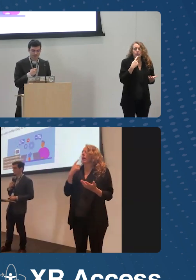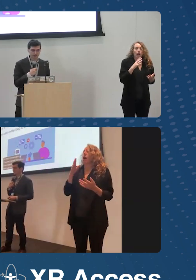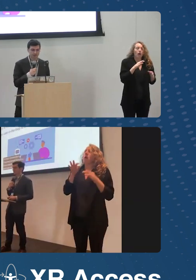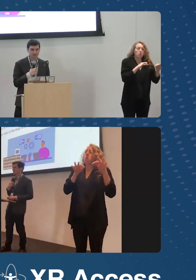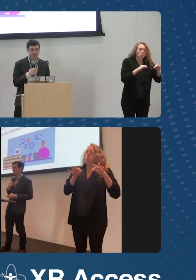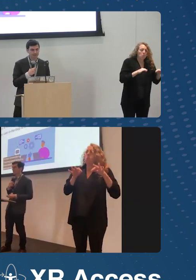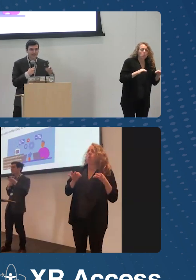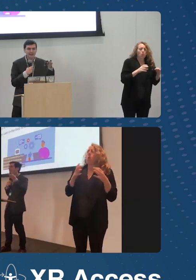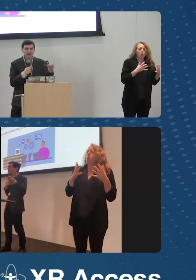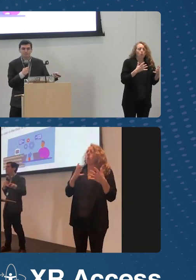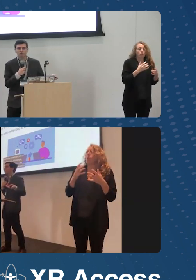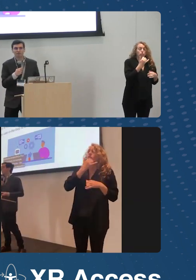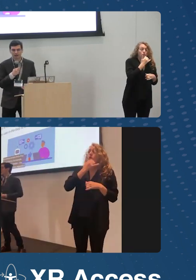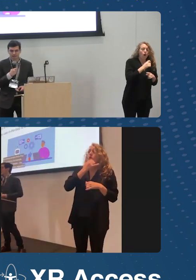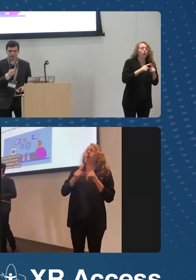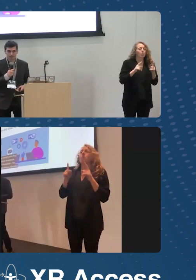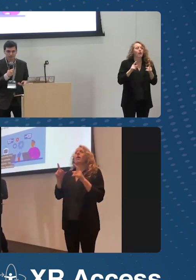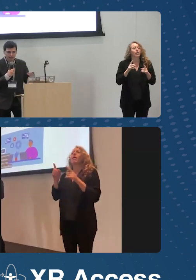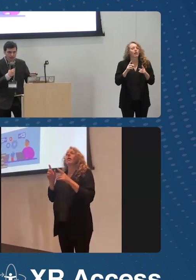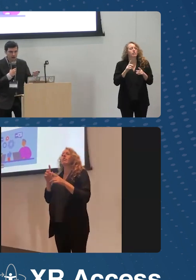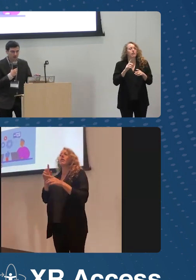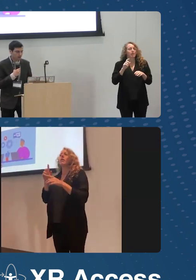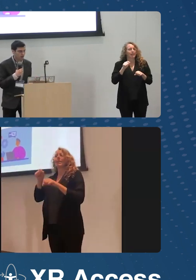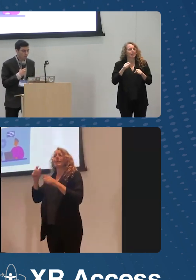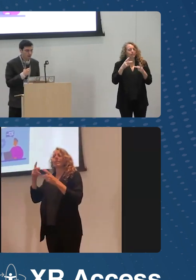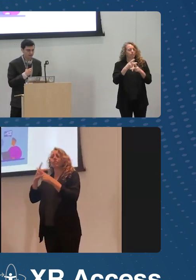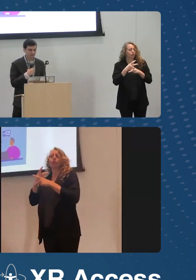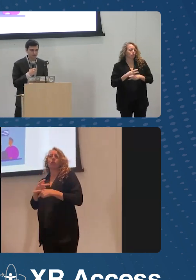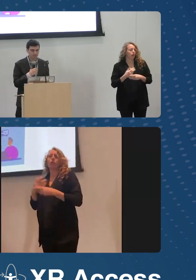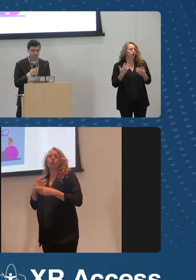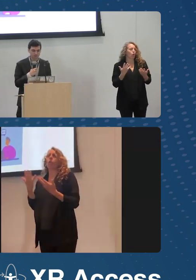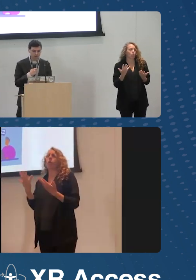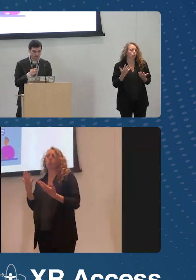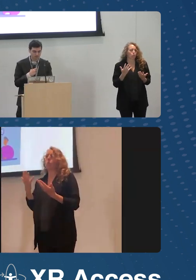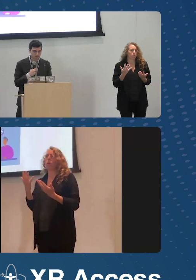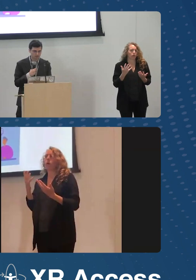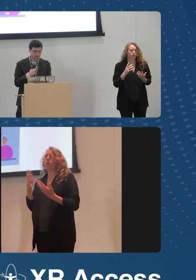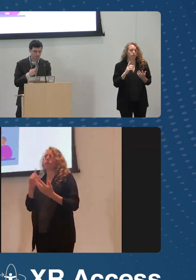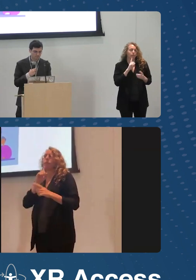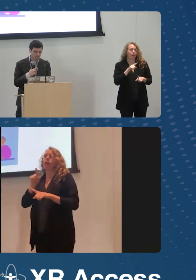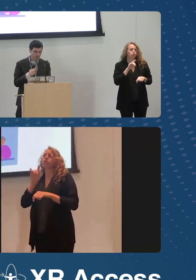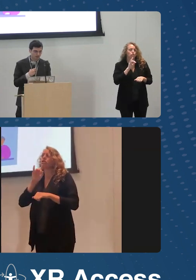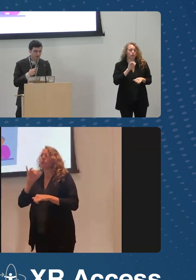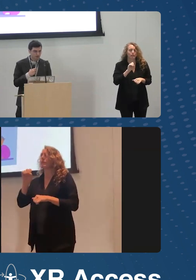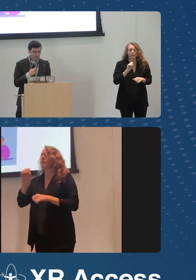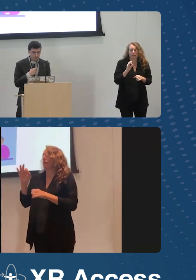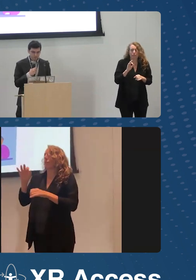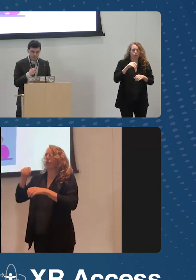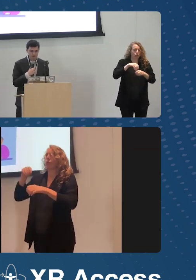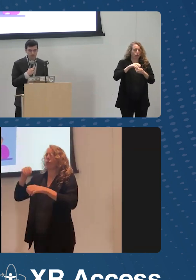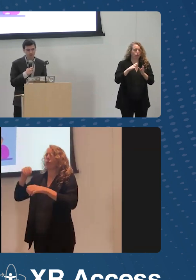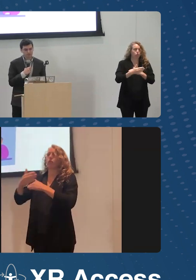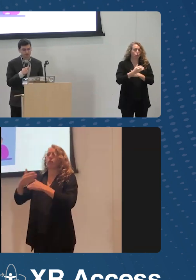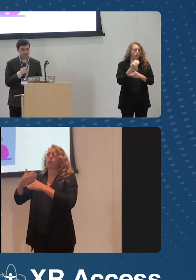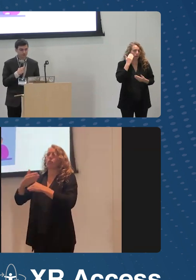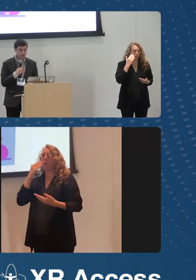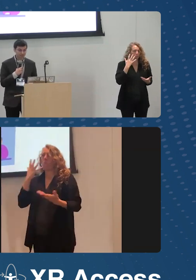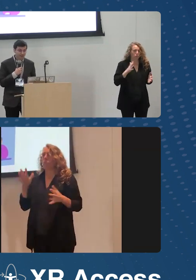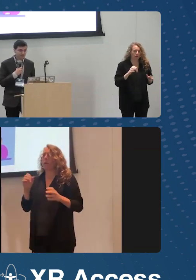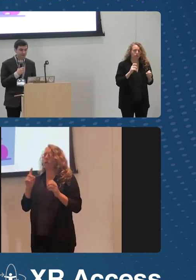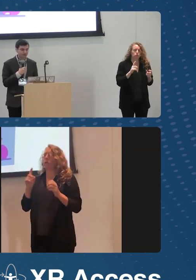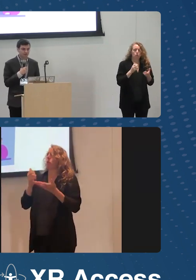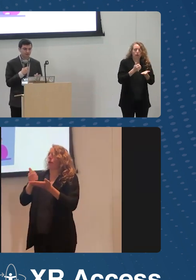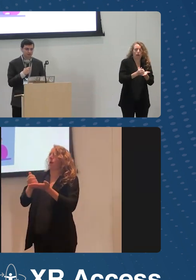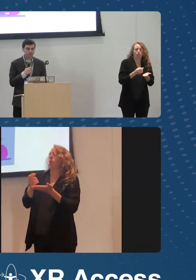church setting. They can provide that. They are quite capable and knowledgeable. Future description applications